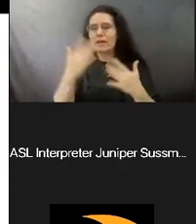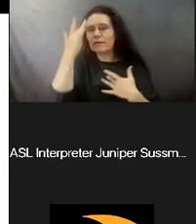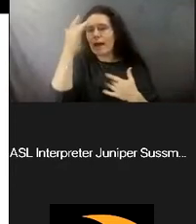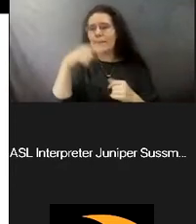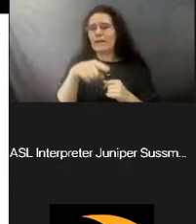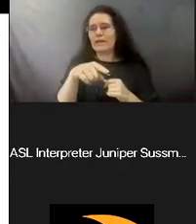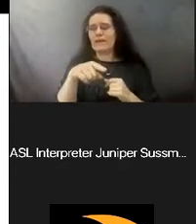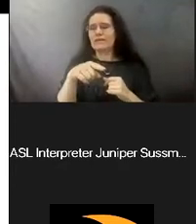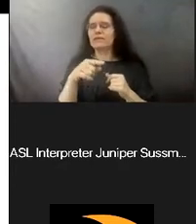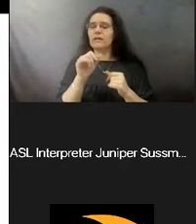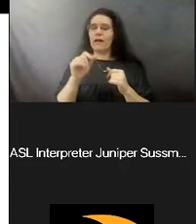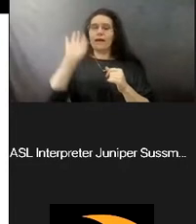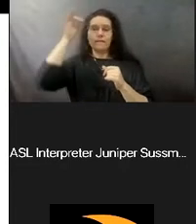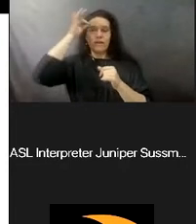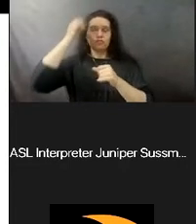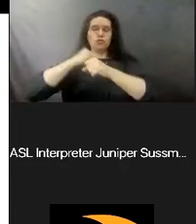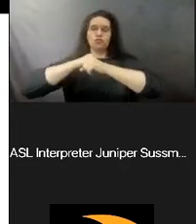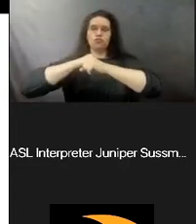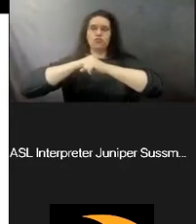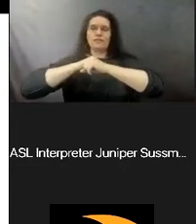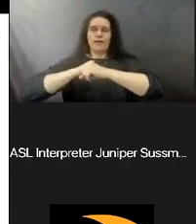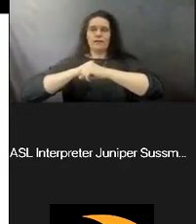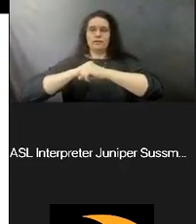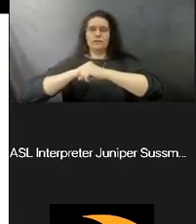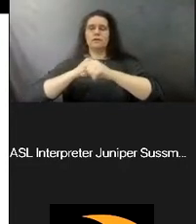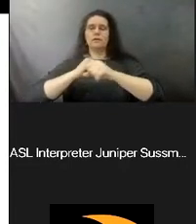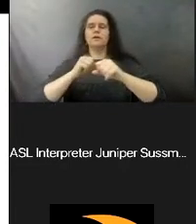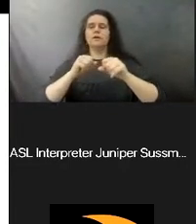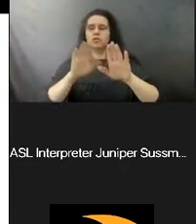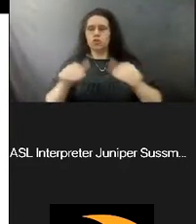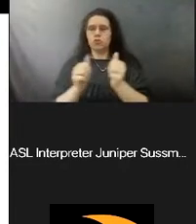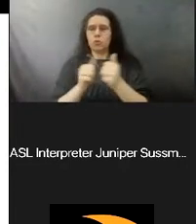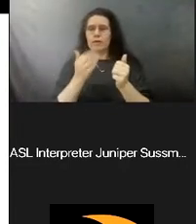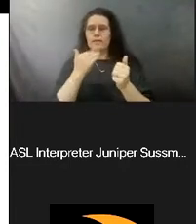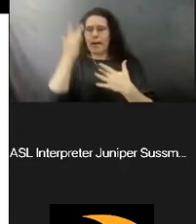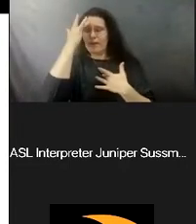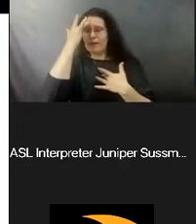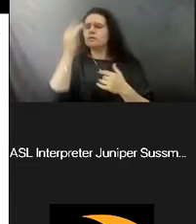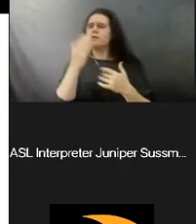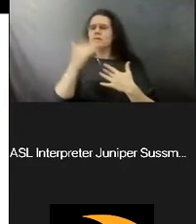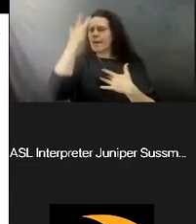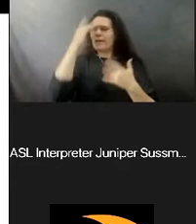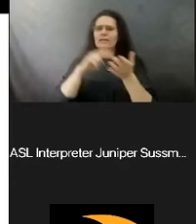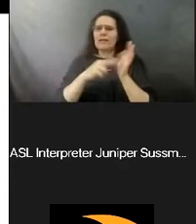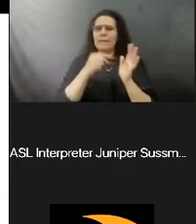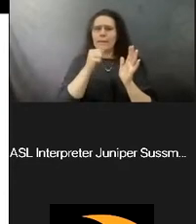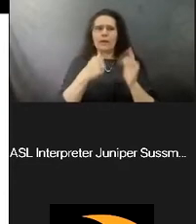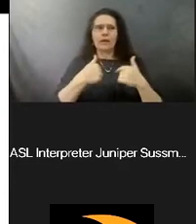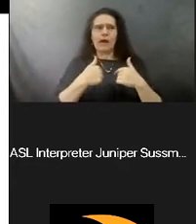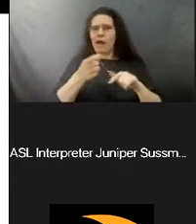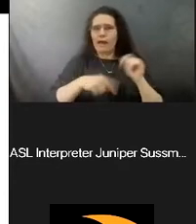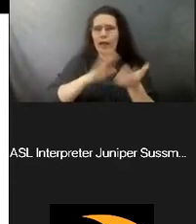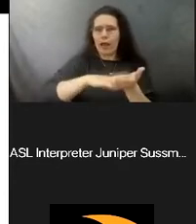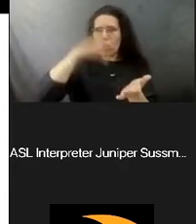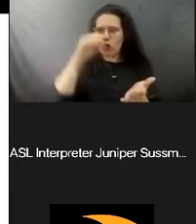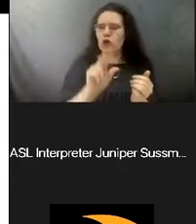federally protected disability that does not typically impact a child's ability to learn, but does require some